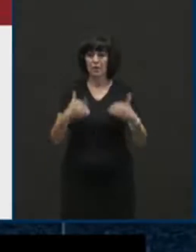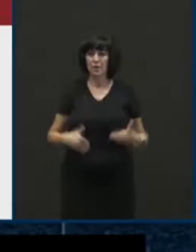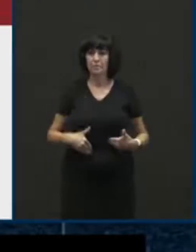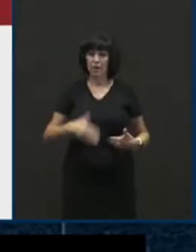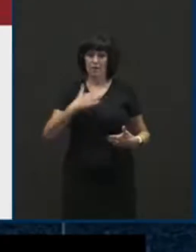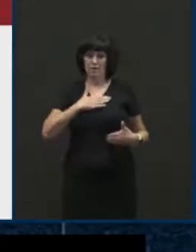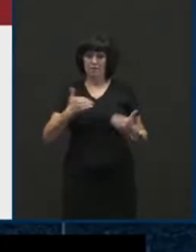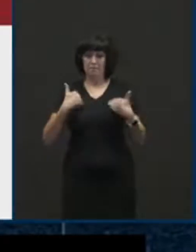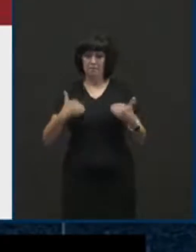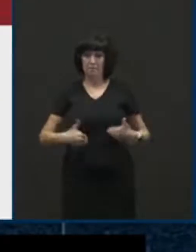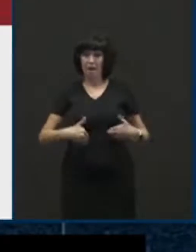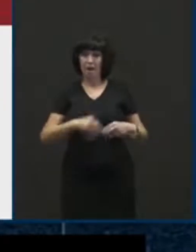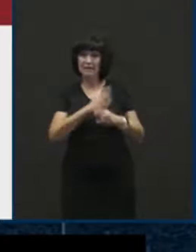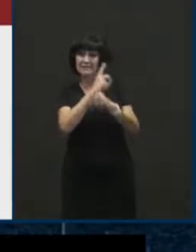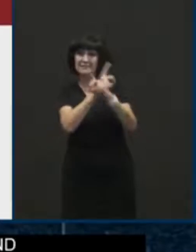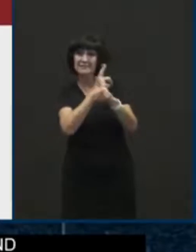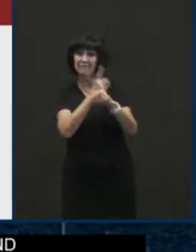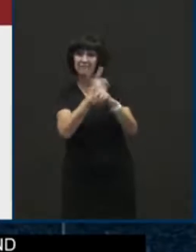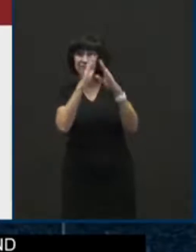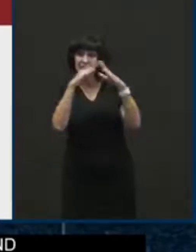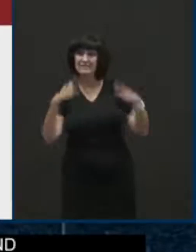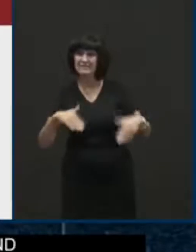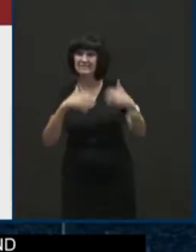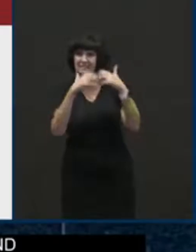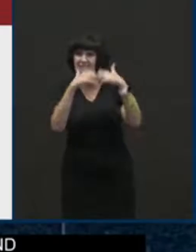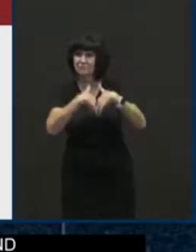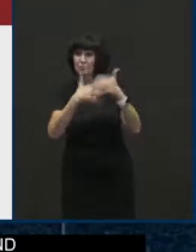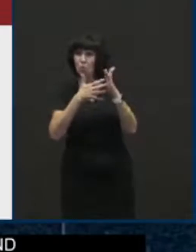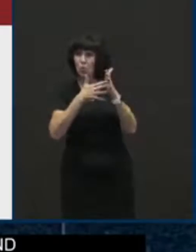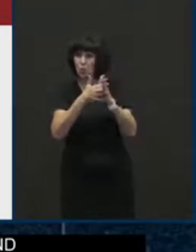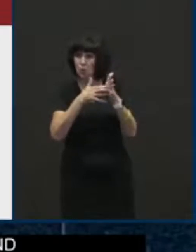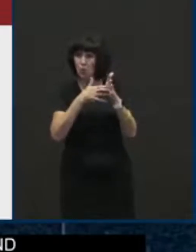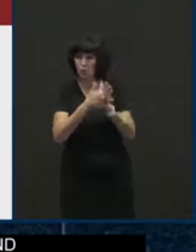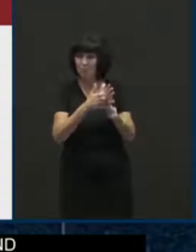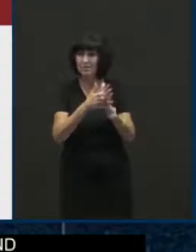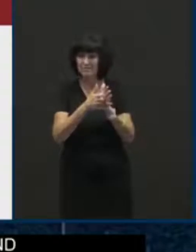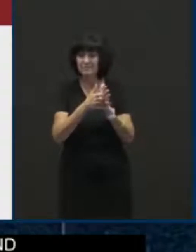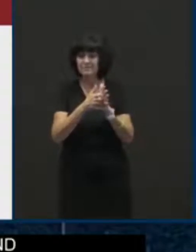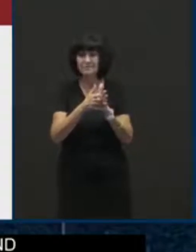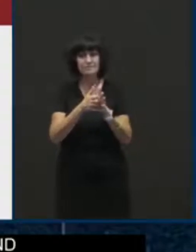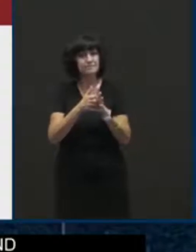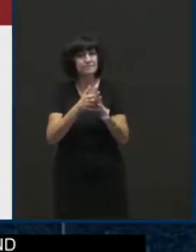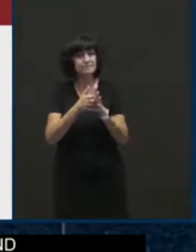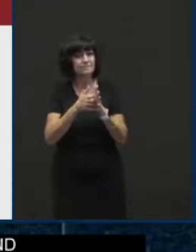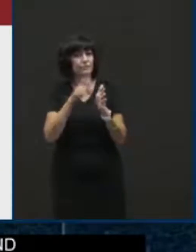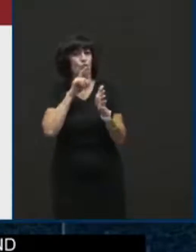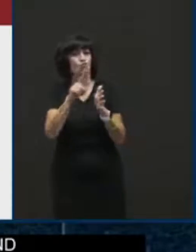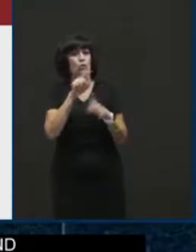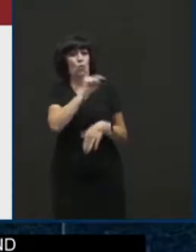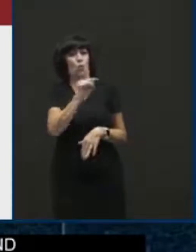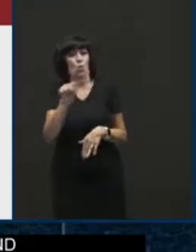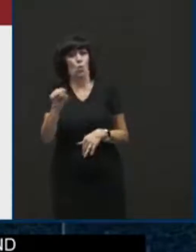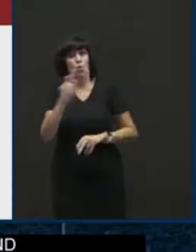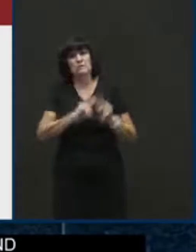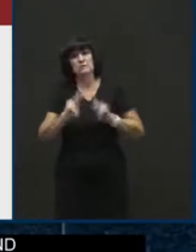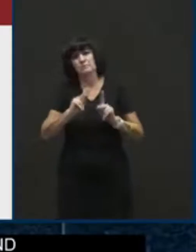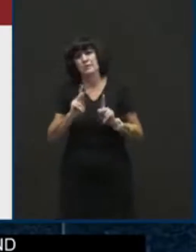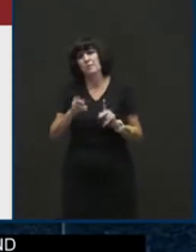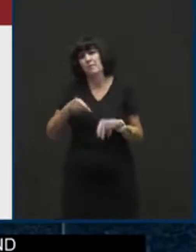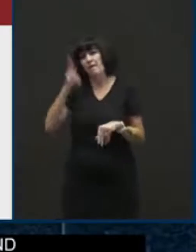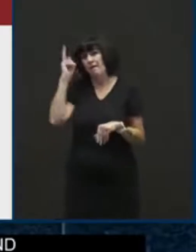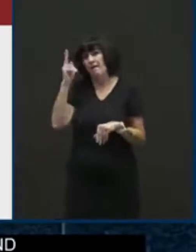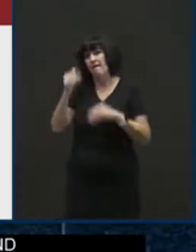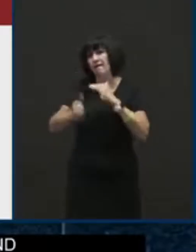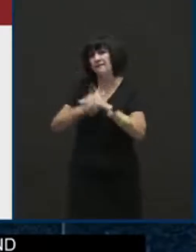Those are the folks that we are the most concerned about. Please make sure you get your flu vaccine, especially if you're in one of those